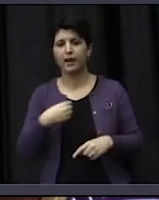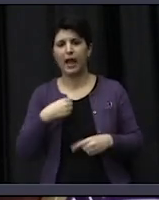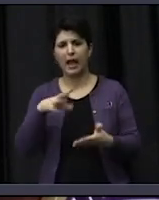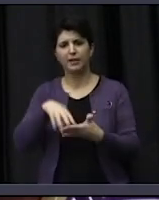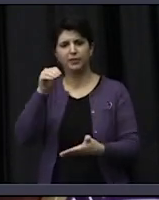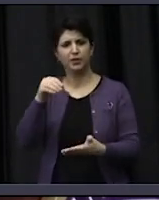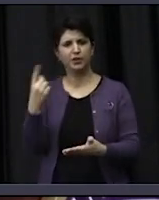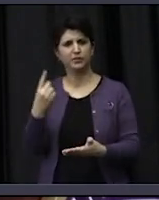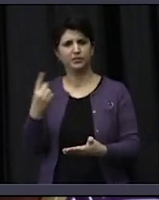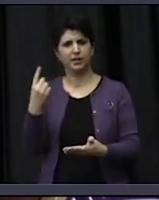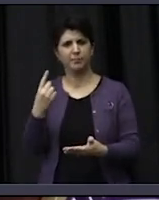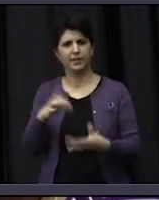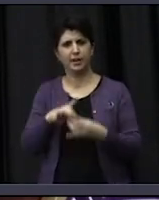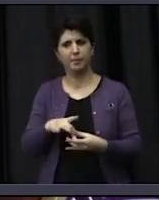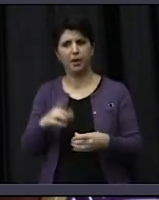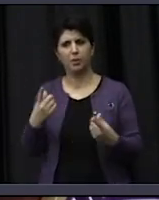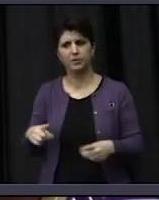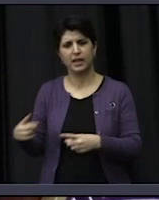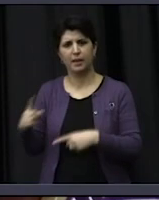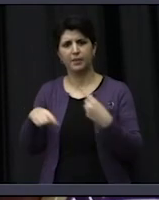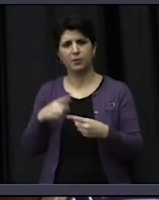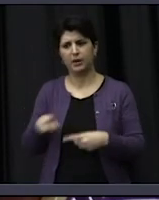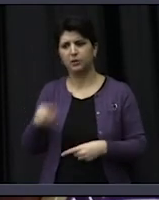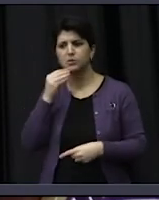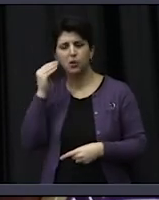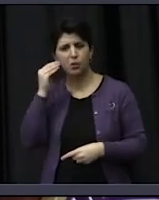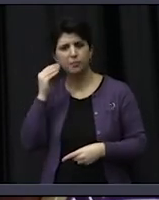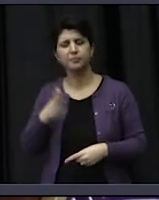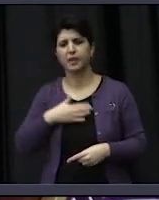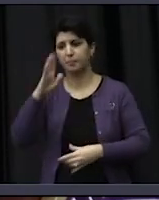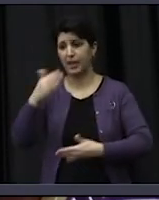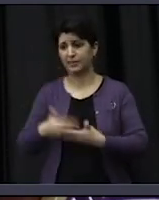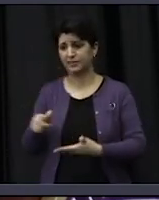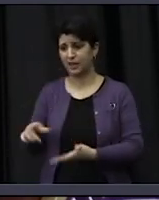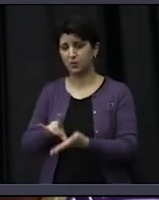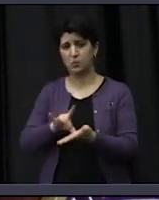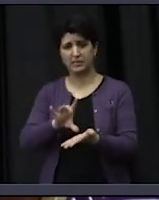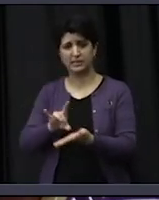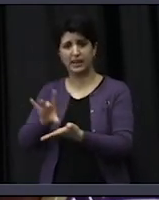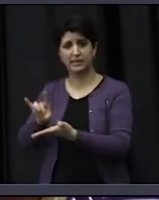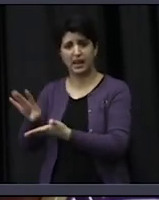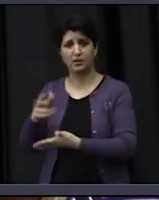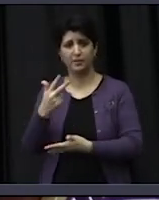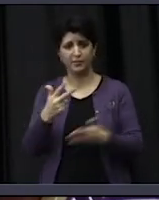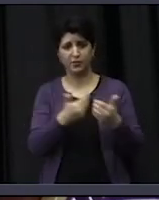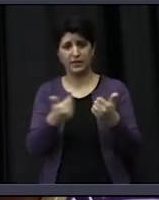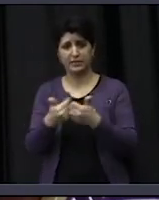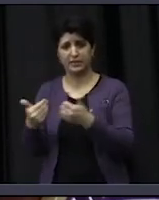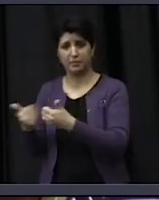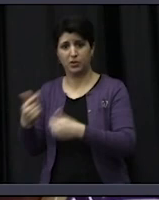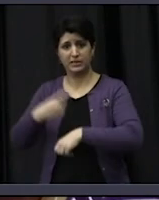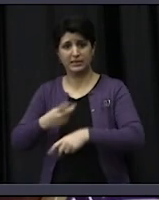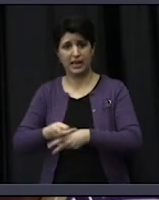I had been living. My son at the time had been kicked out of 3 separate daycares in